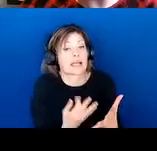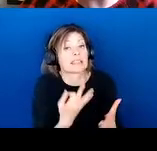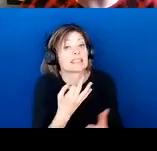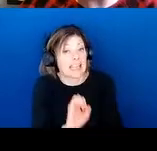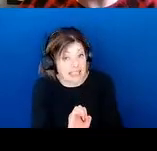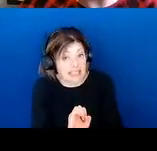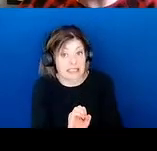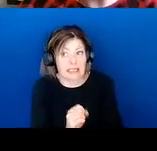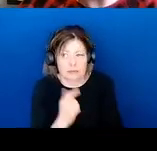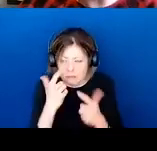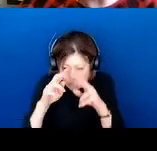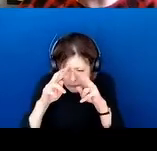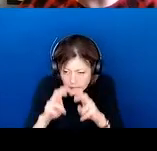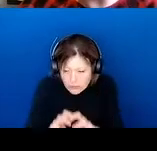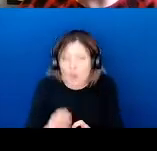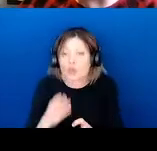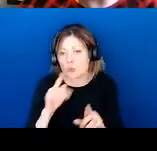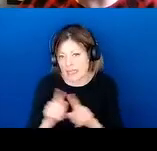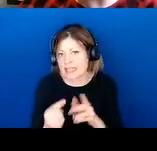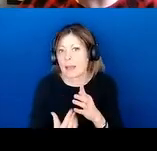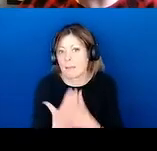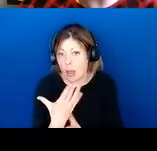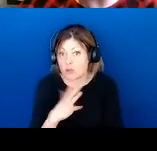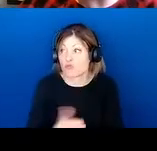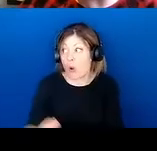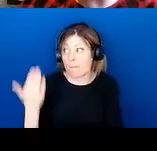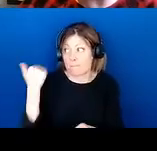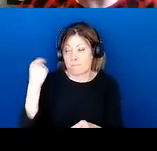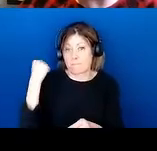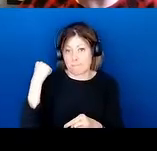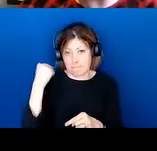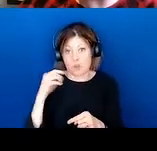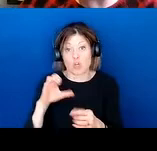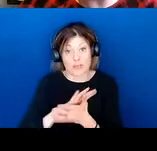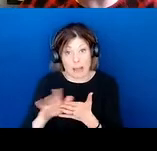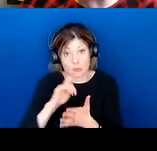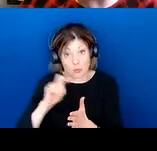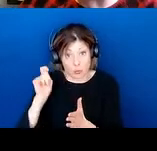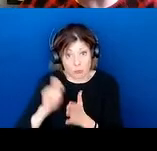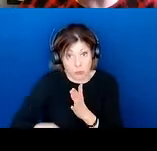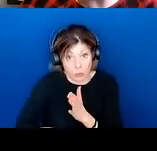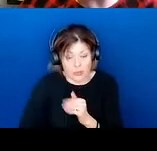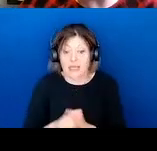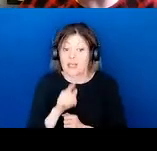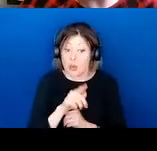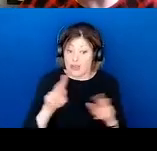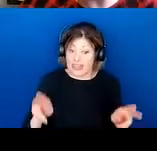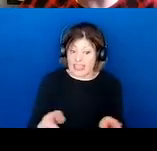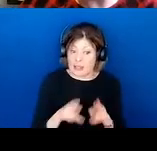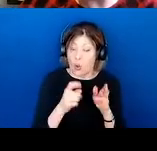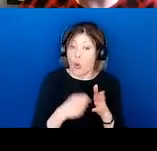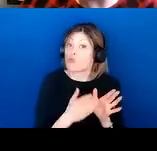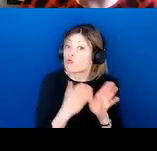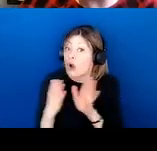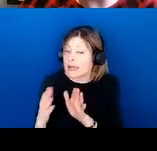sourced. And a natural highlight here is the evergreen cork oak tree shown on the right.